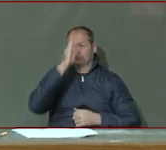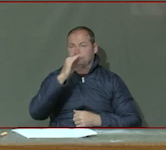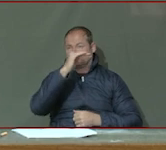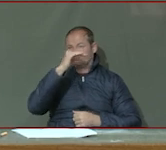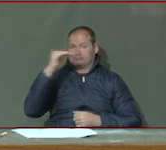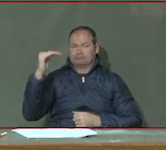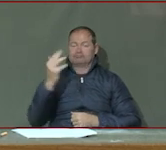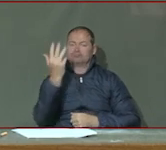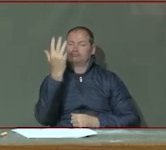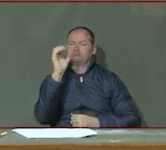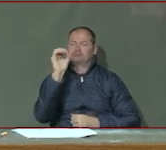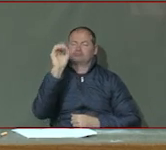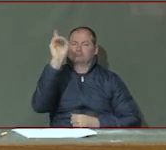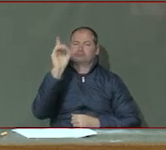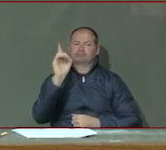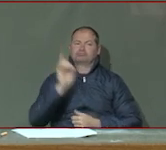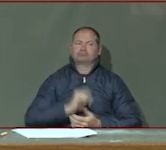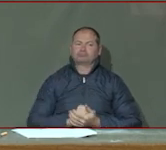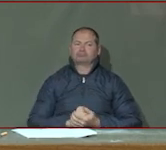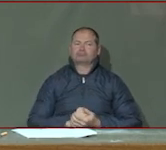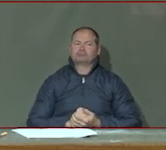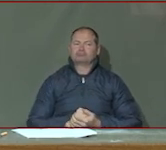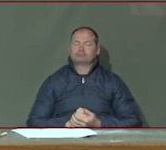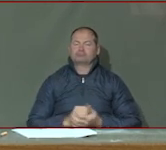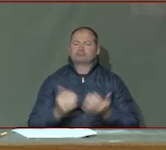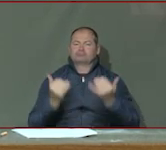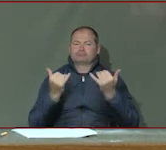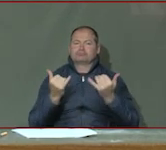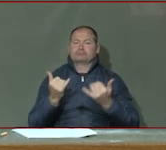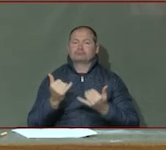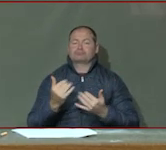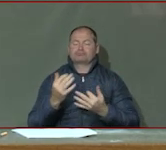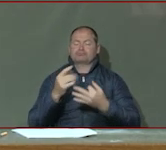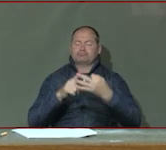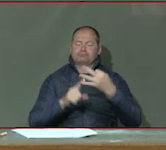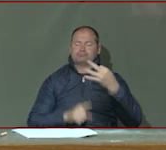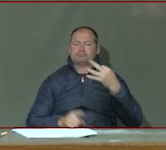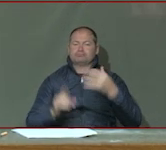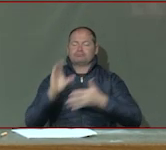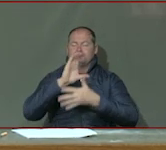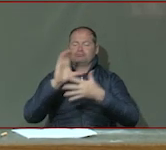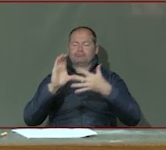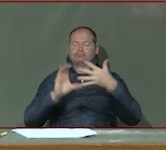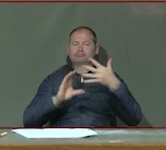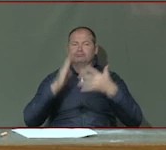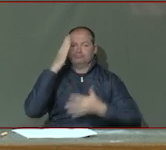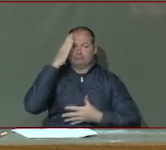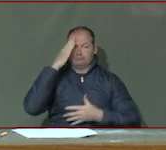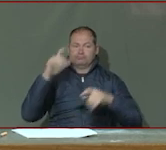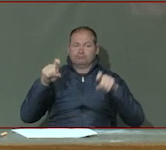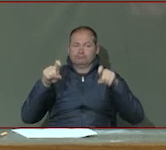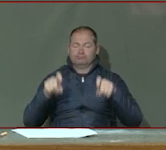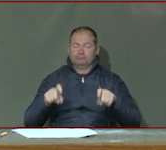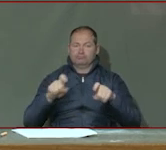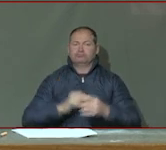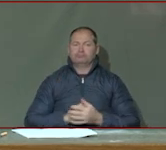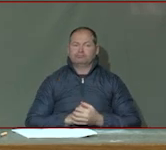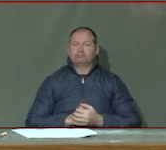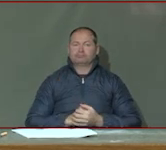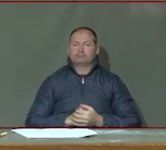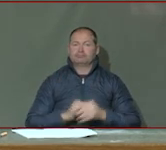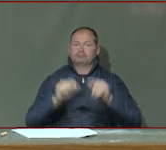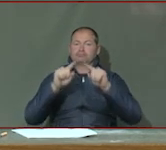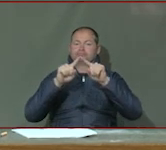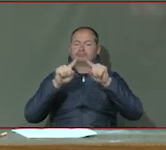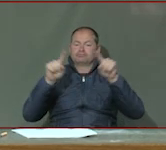And so these are the characteristics that you need to know. Also, a square as well as a rectangle. Let's look